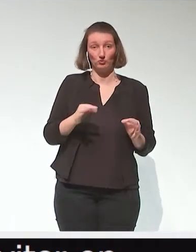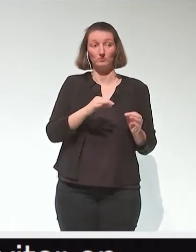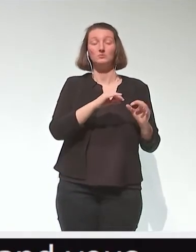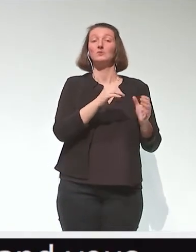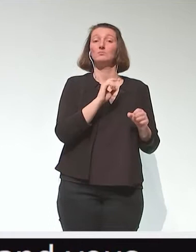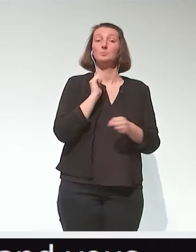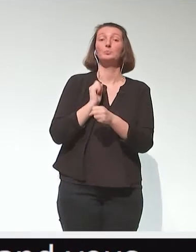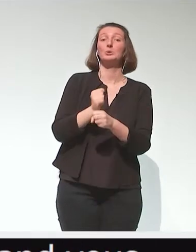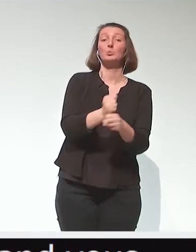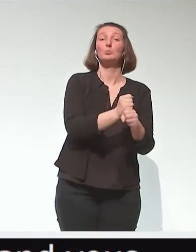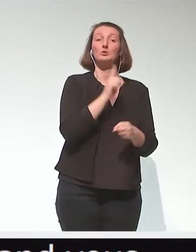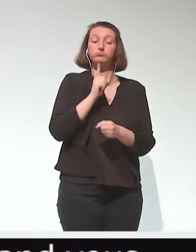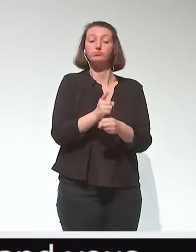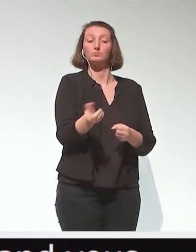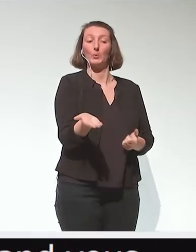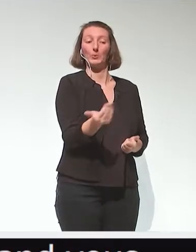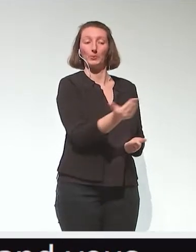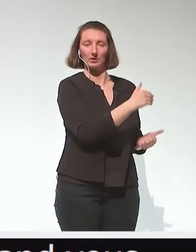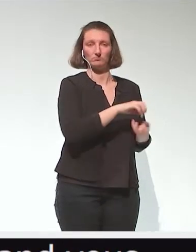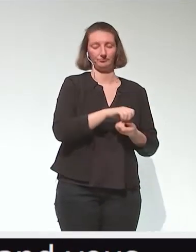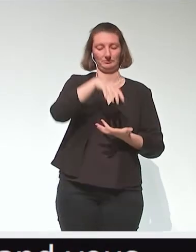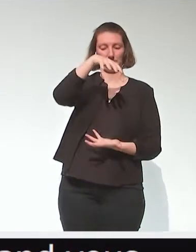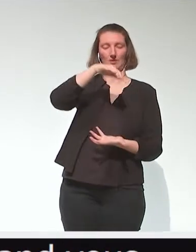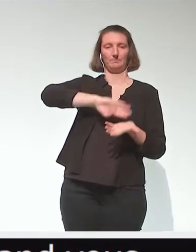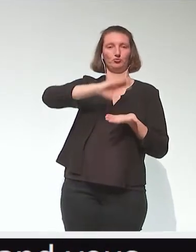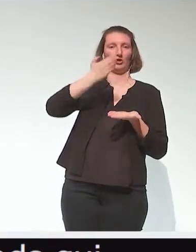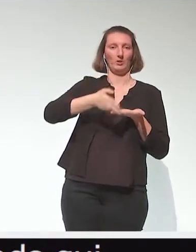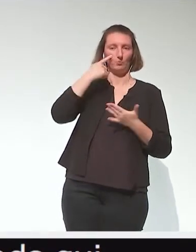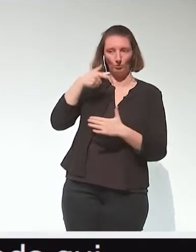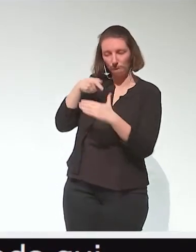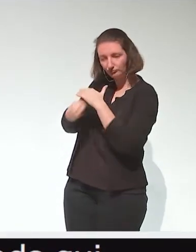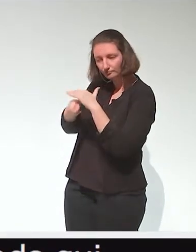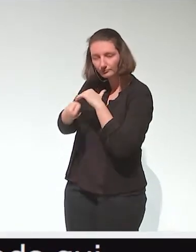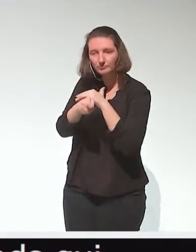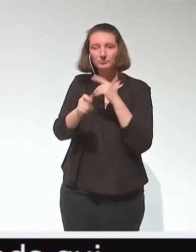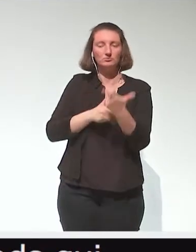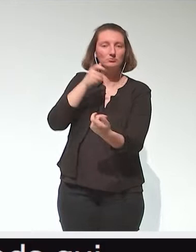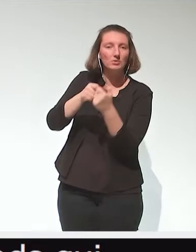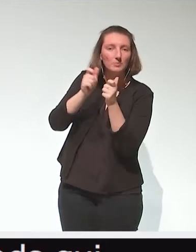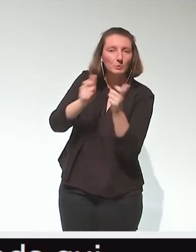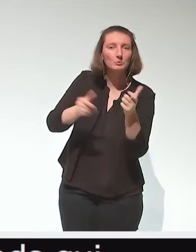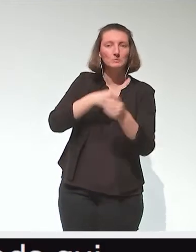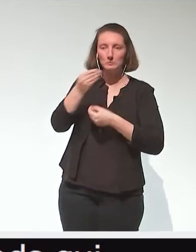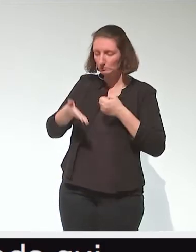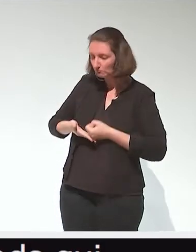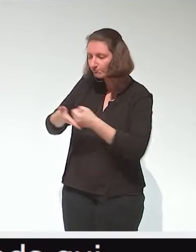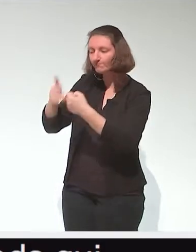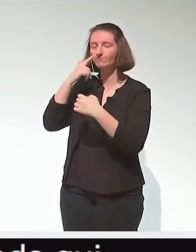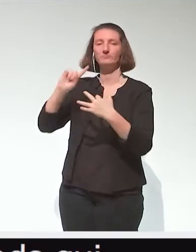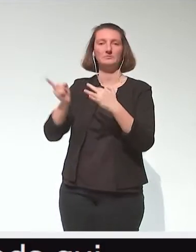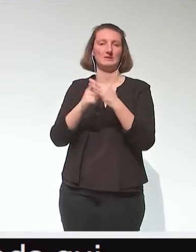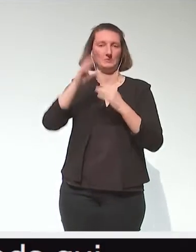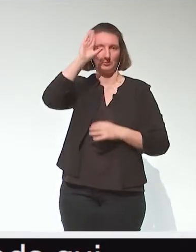that enables us to support companies to adapt and to give a better system